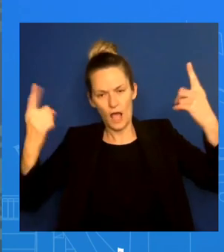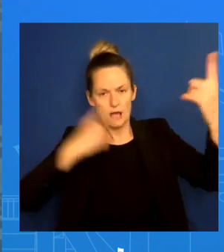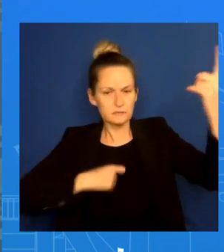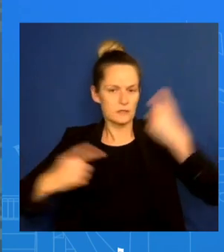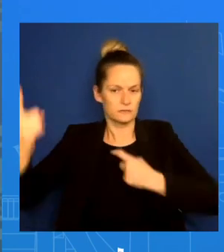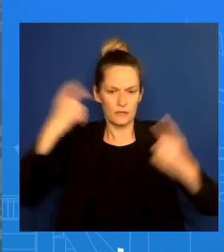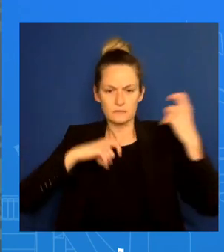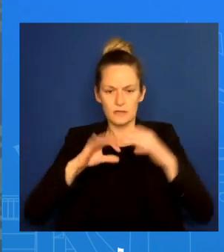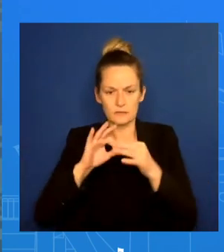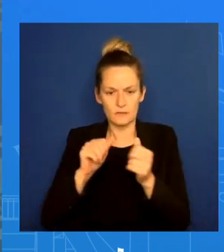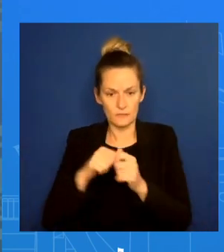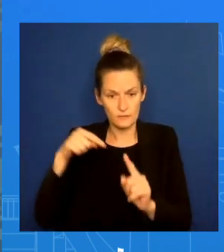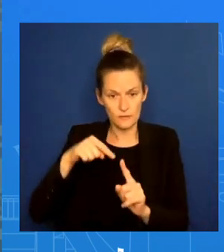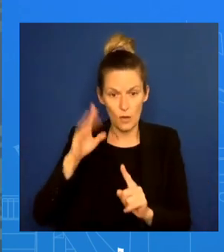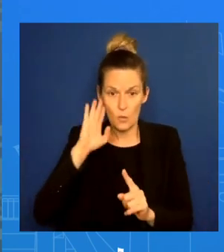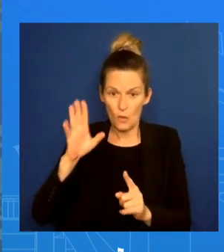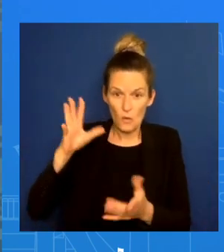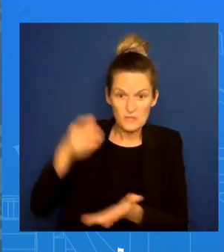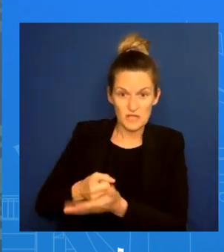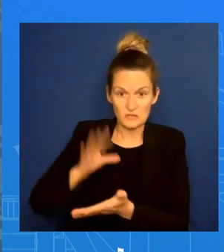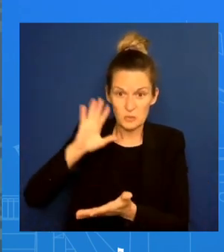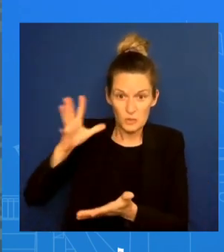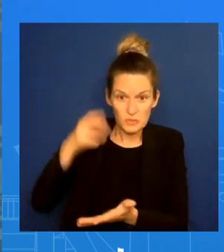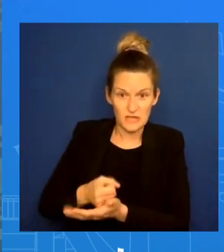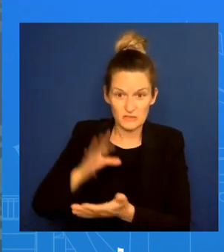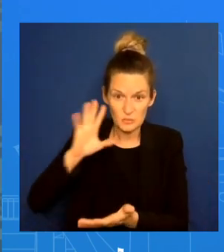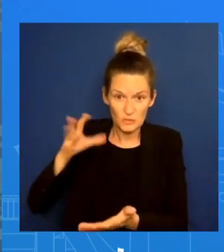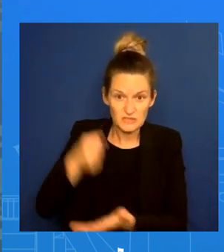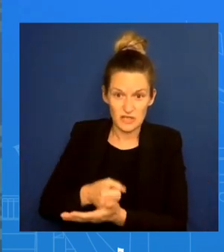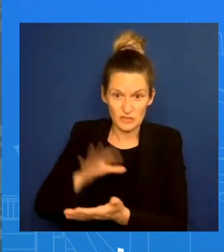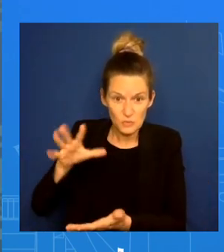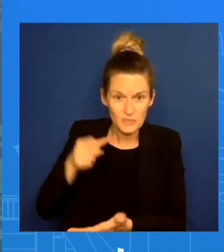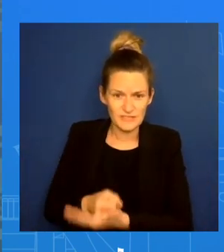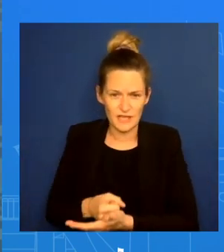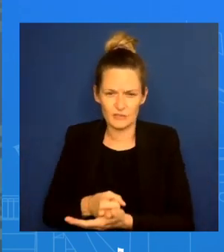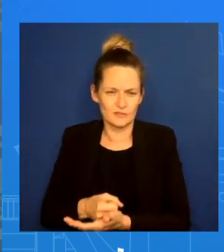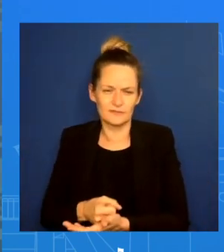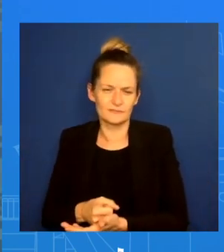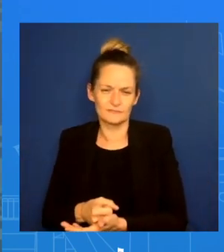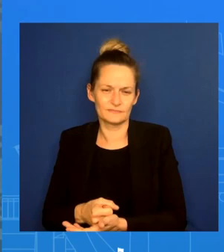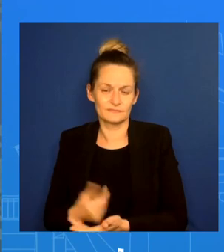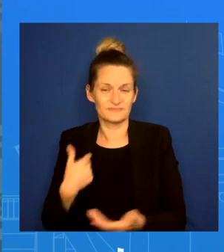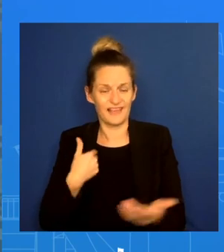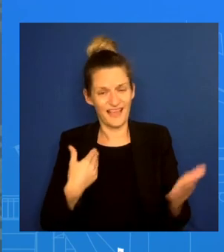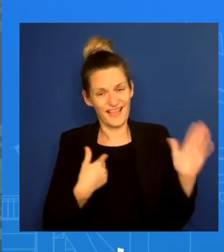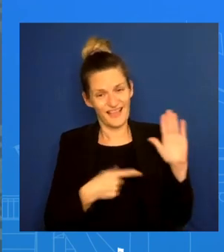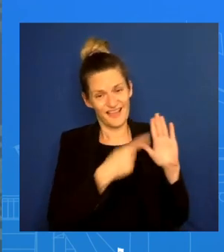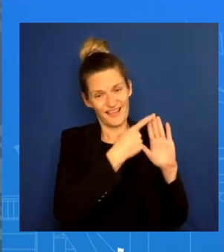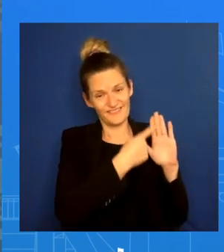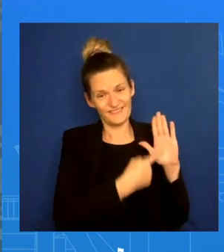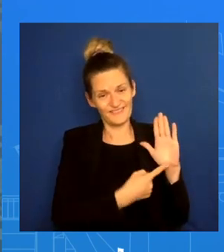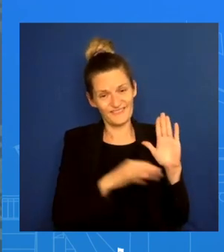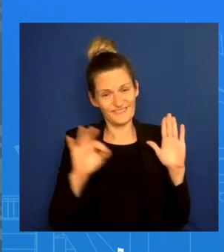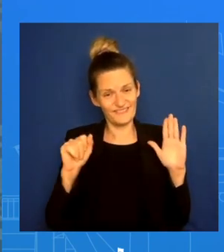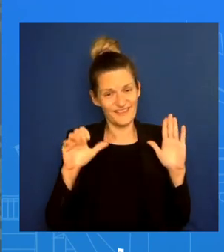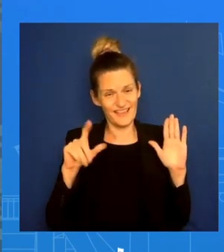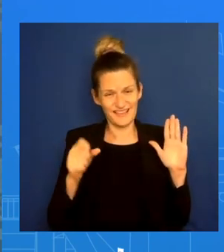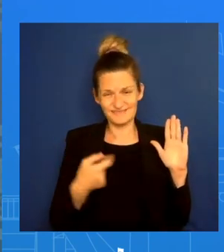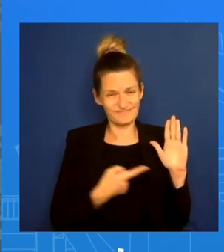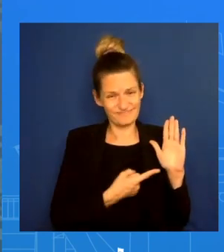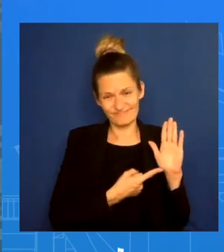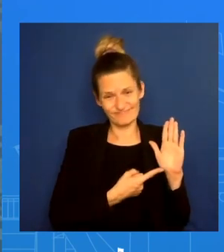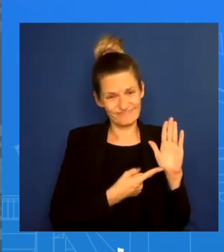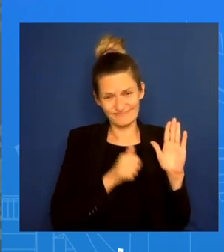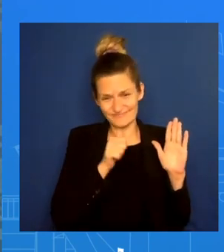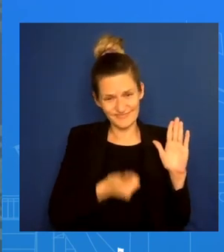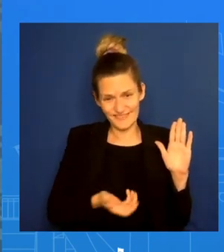facts. I have a long list of other organizations, other economic groups that have said we